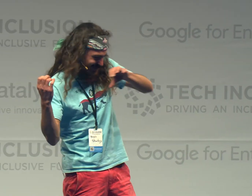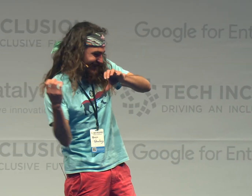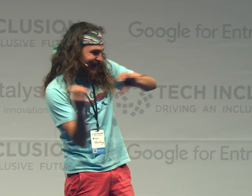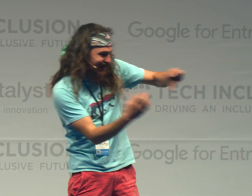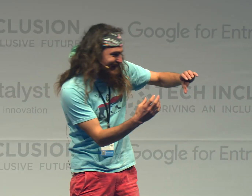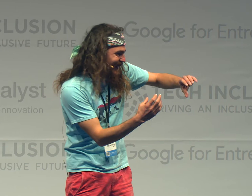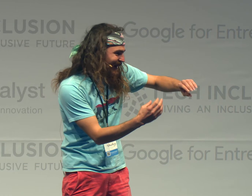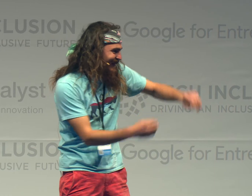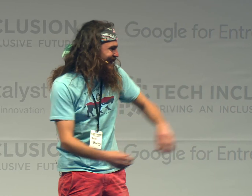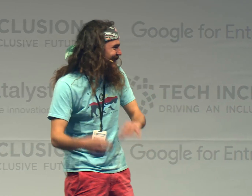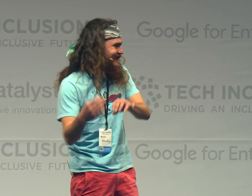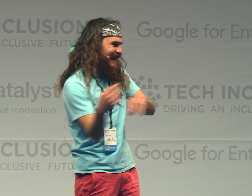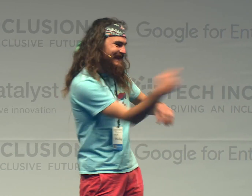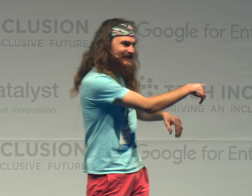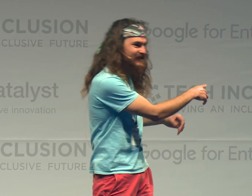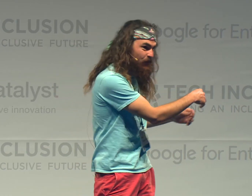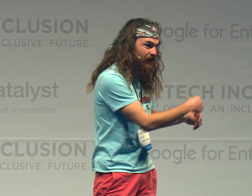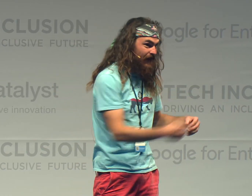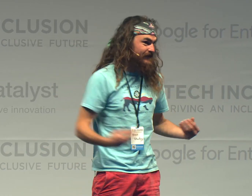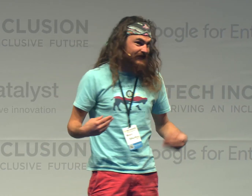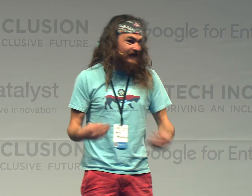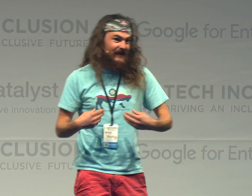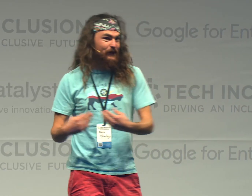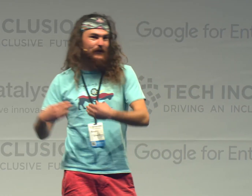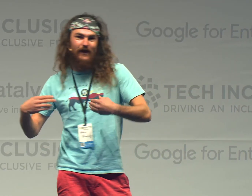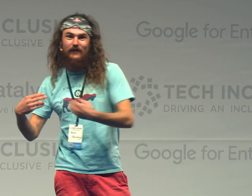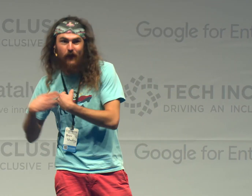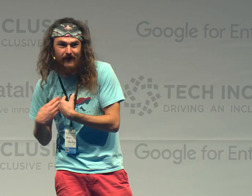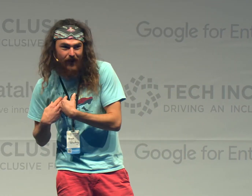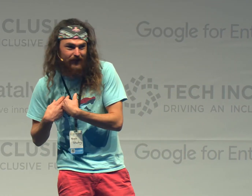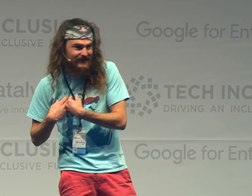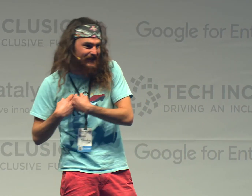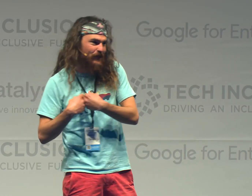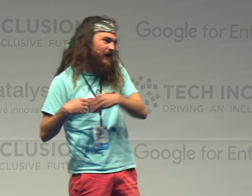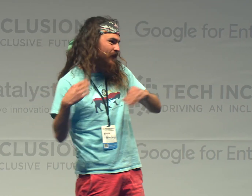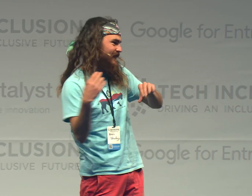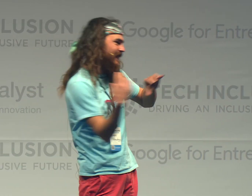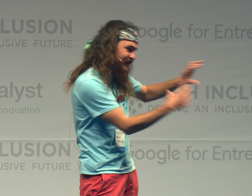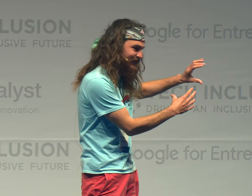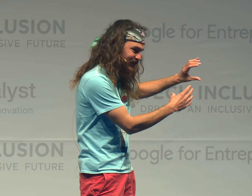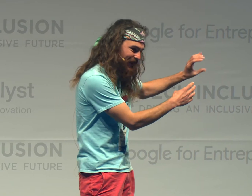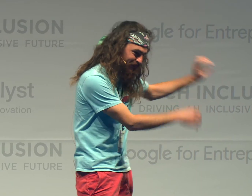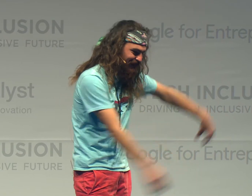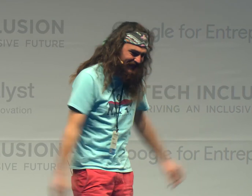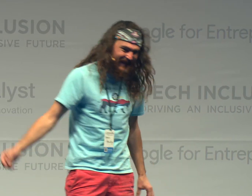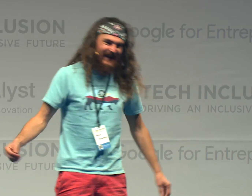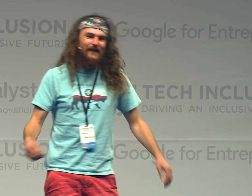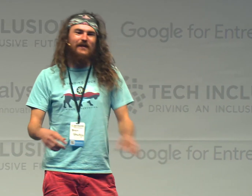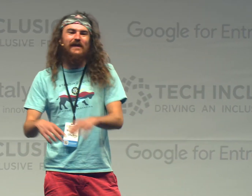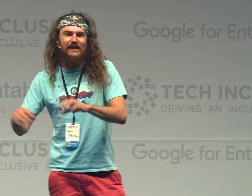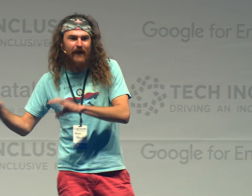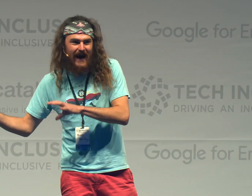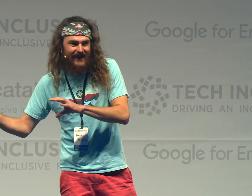a sudden it's all dark in there, they're sending you somewhere, they're not sending you where you want to go, they're sending you where they want to take you, you know what I mean? I mean,